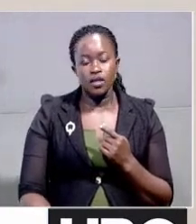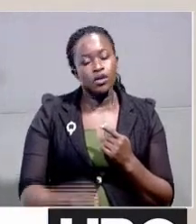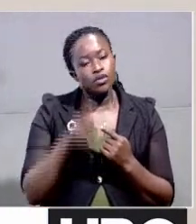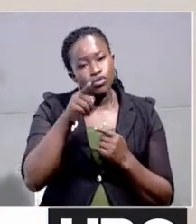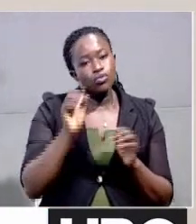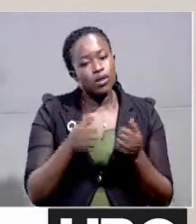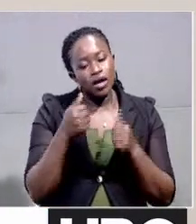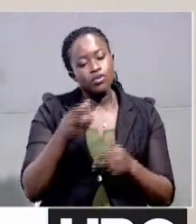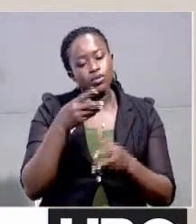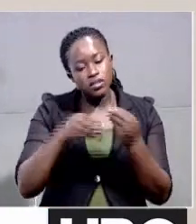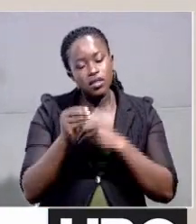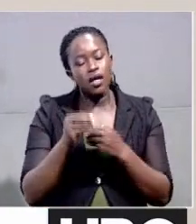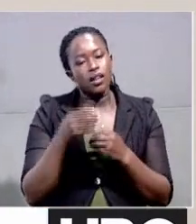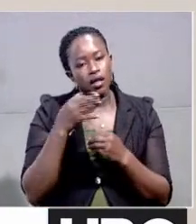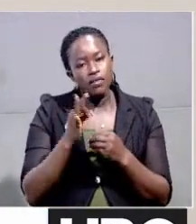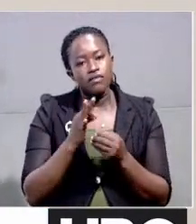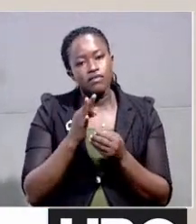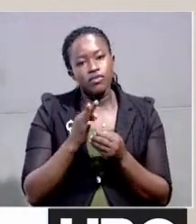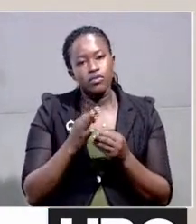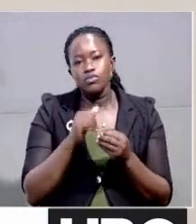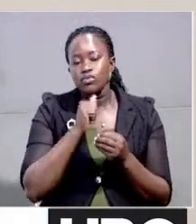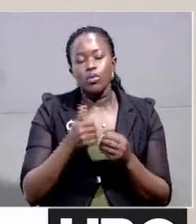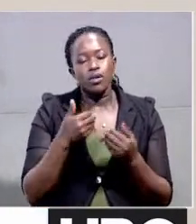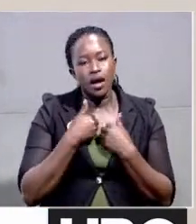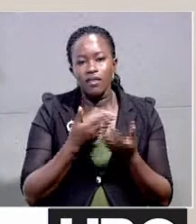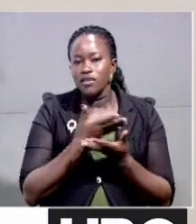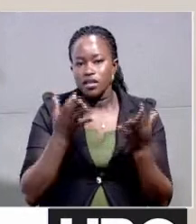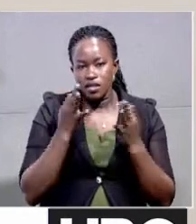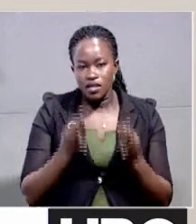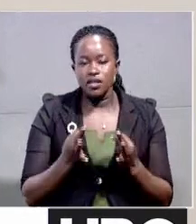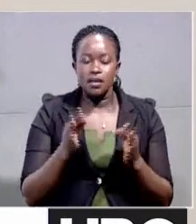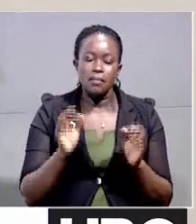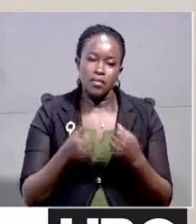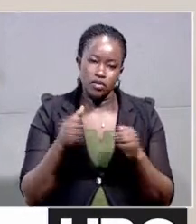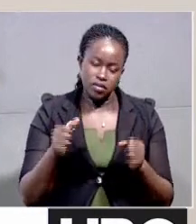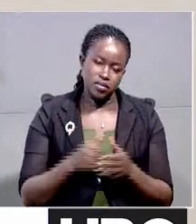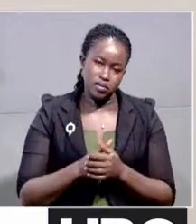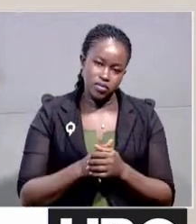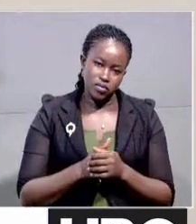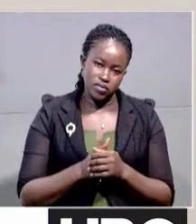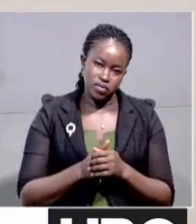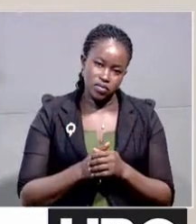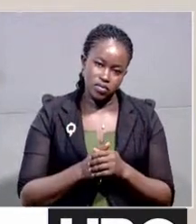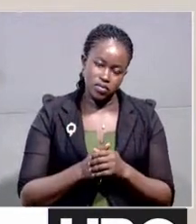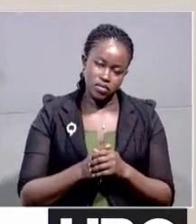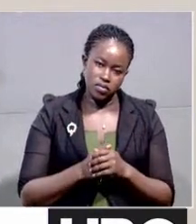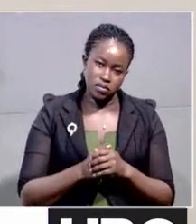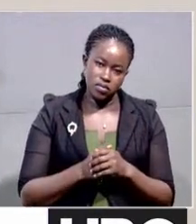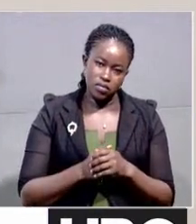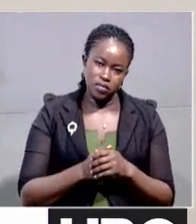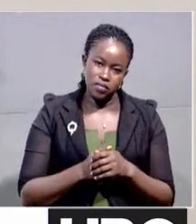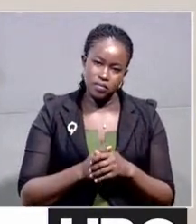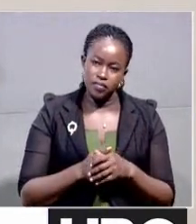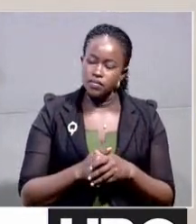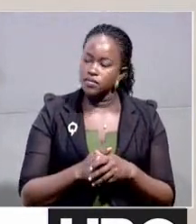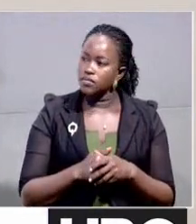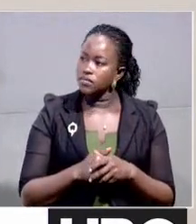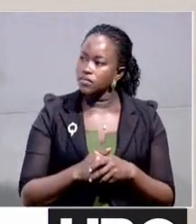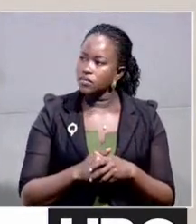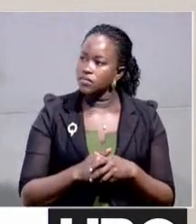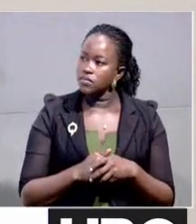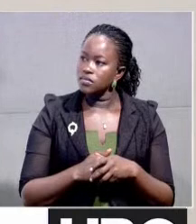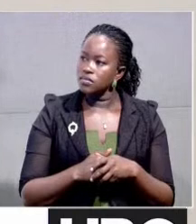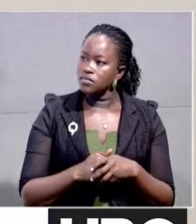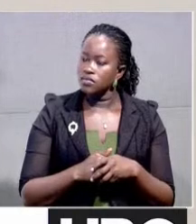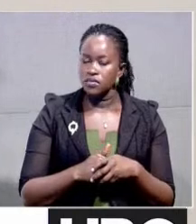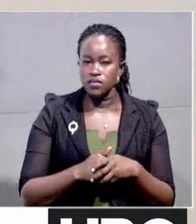love. And this is the biggest problem we have had with the rest of the government programs we have had. Once the leaders do not